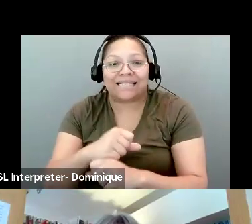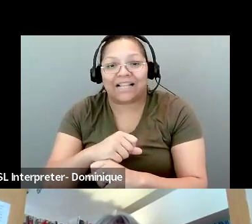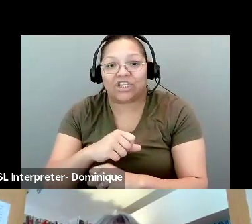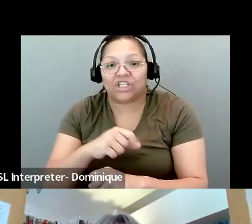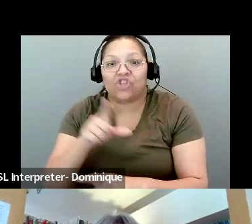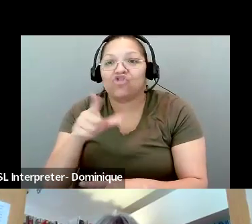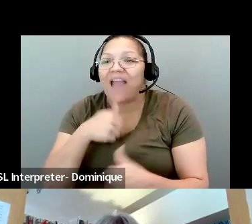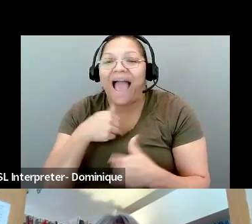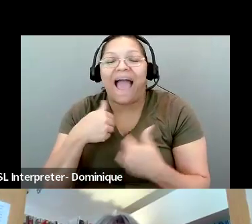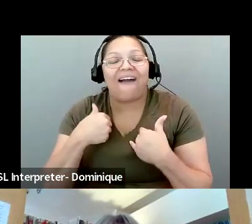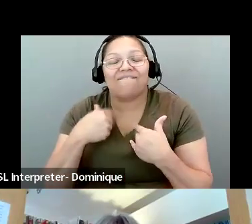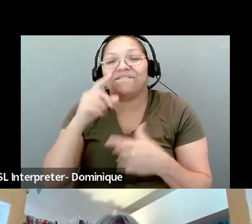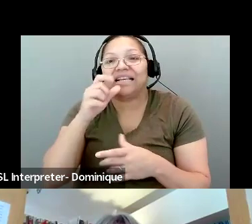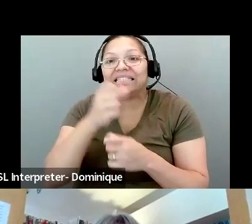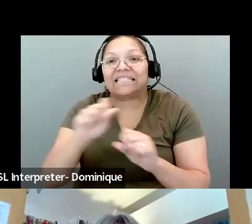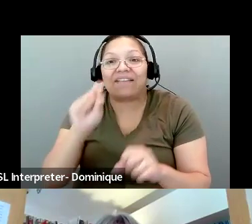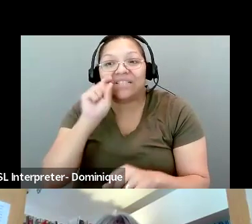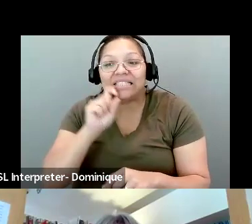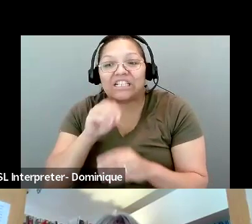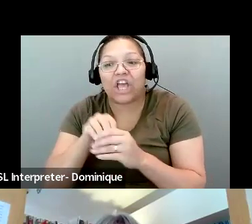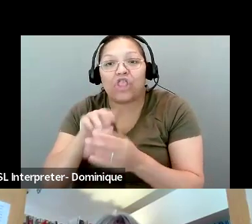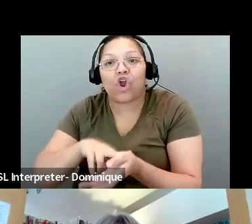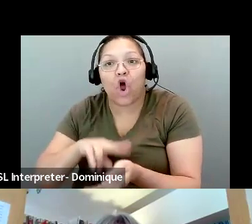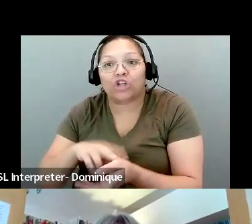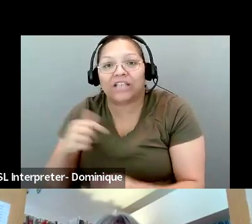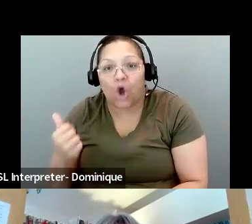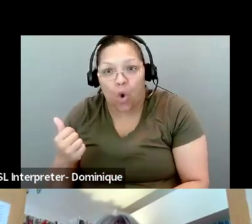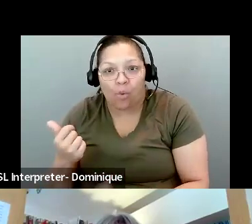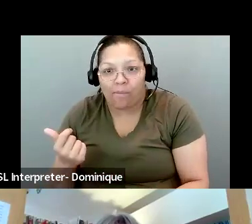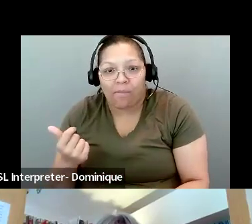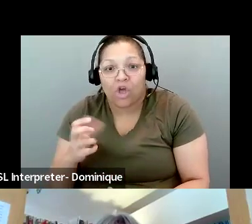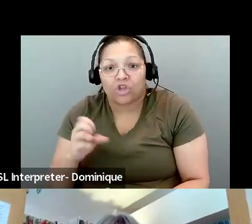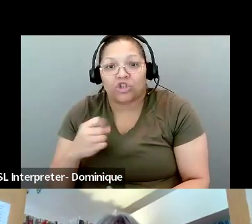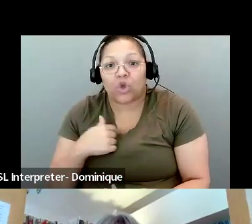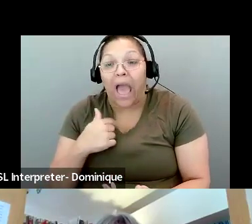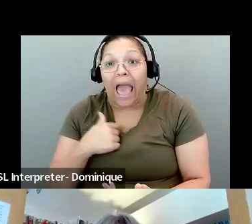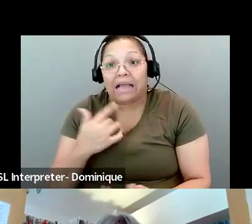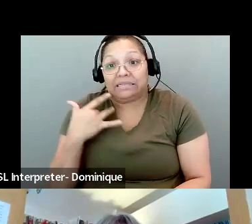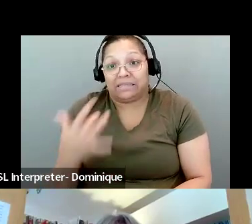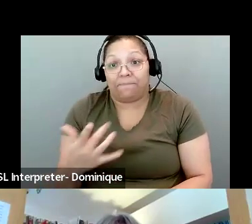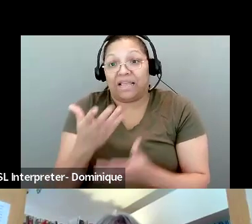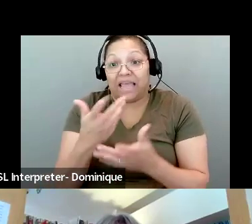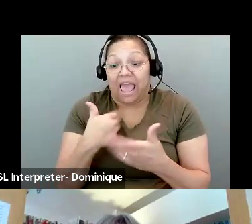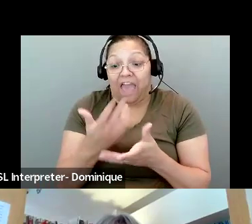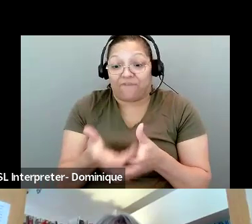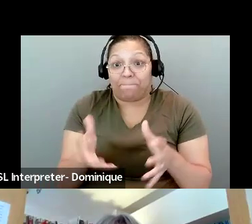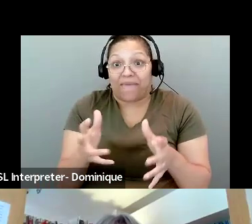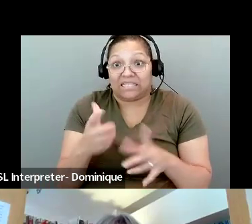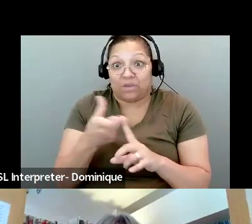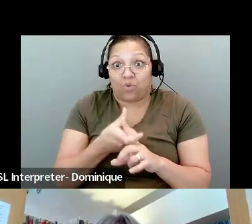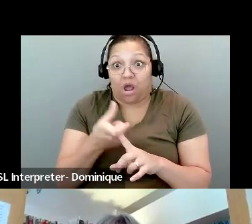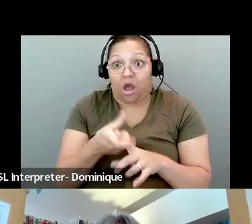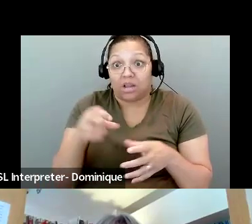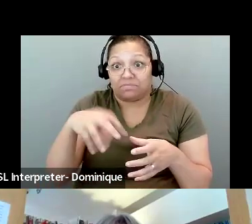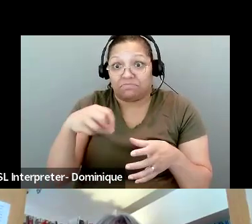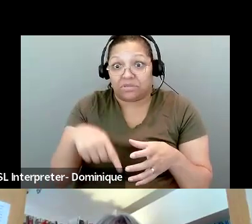having safe sex in nursing homes. So I usually go in with a little basket full of condoms, and